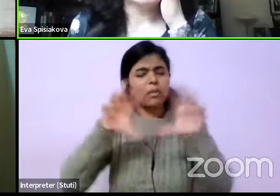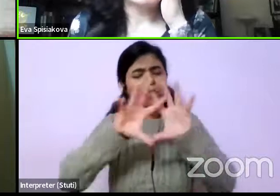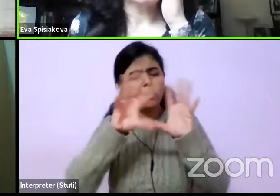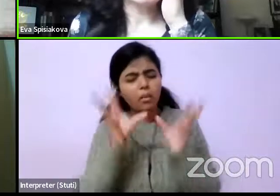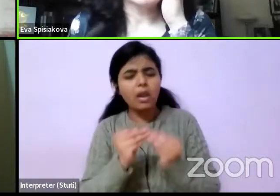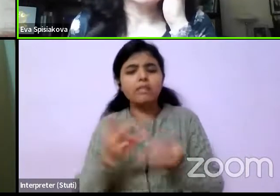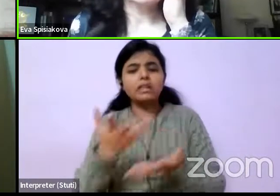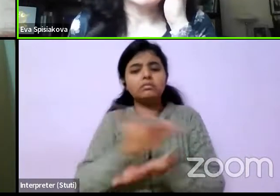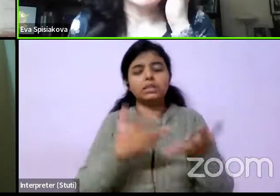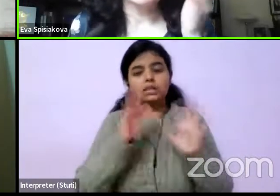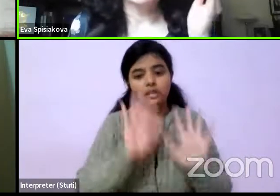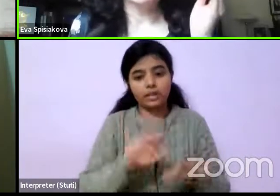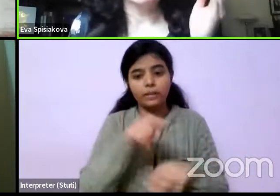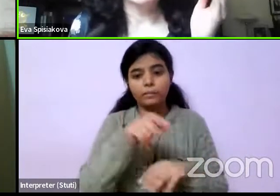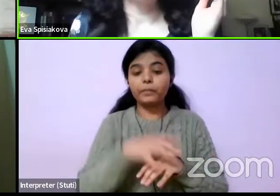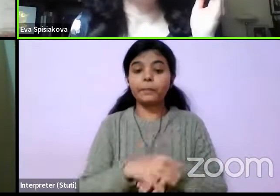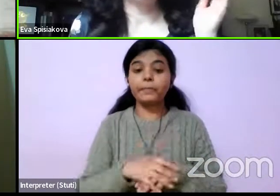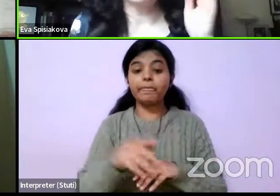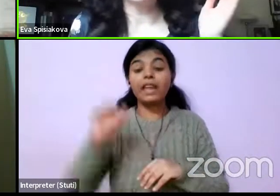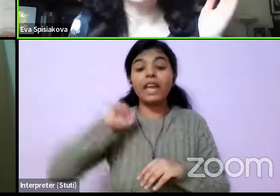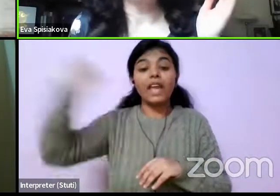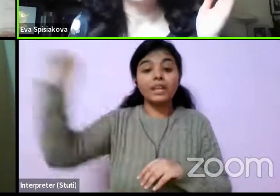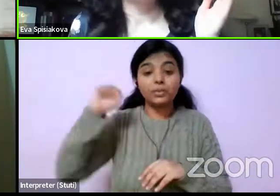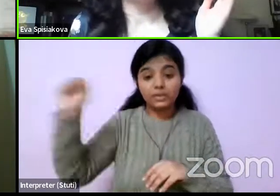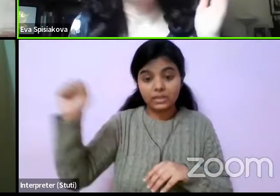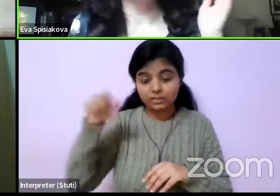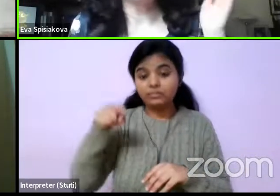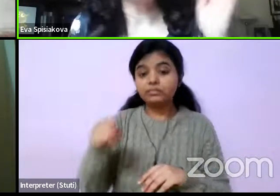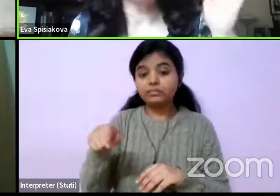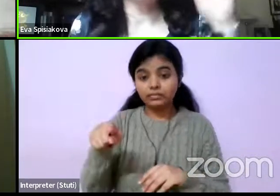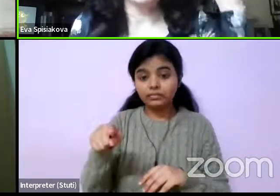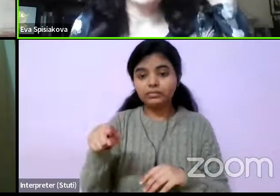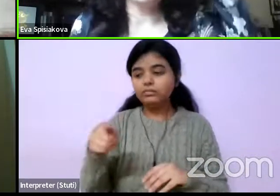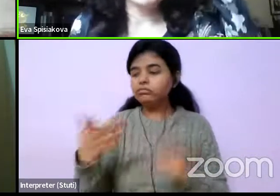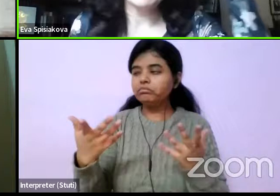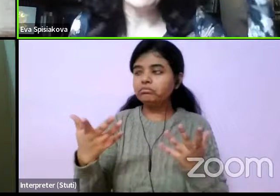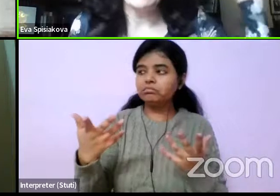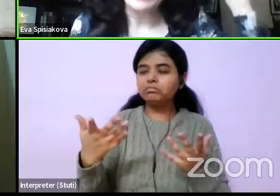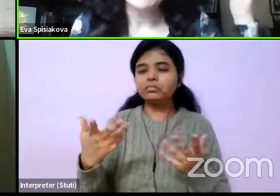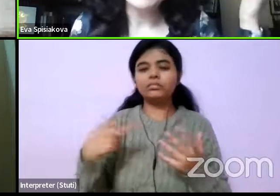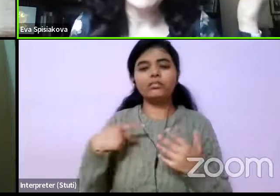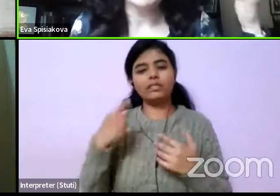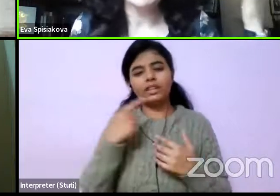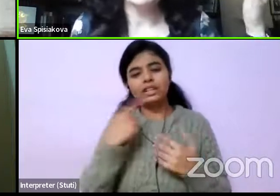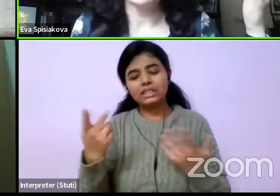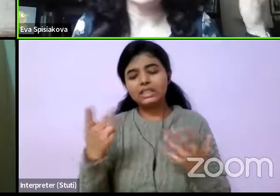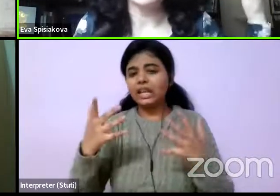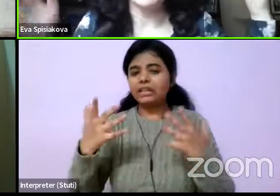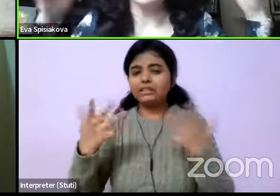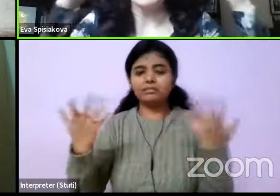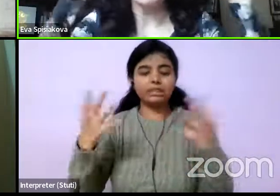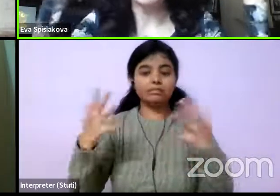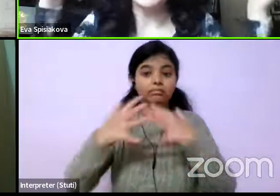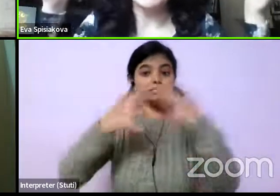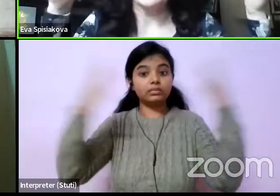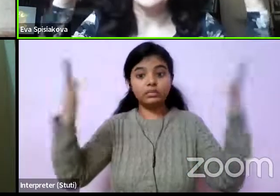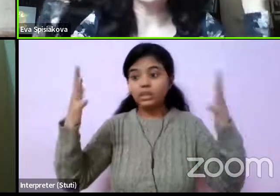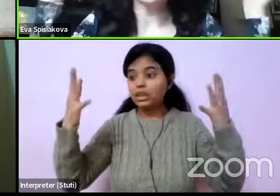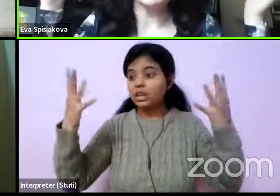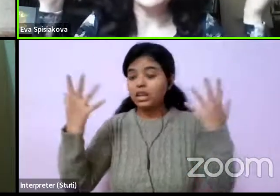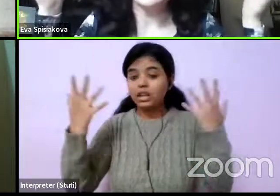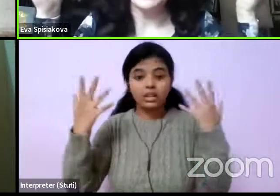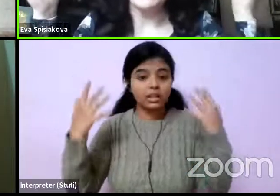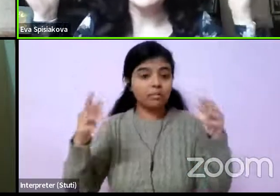And especially with things like activism, it's very, usually it's very, again, Anglo-centric in the sense that we get all these words